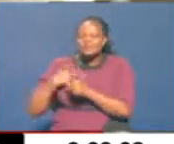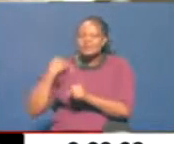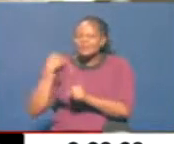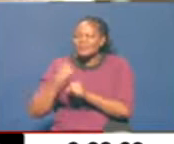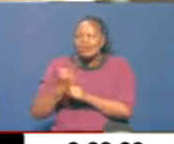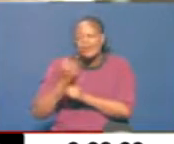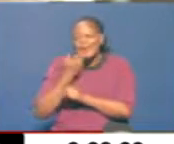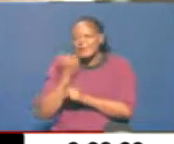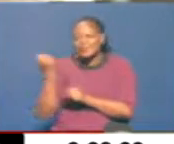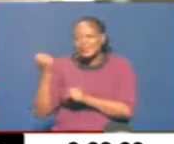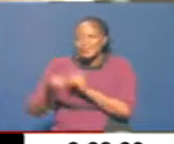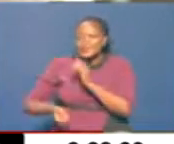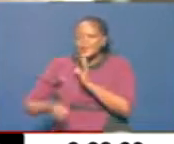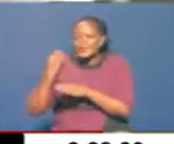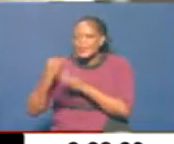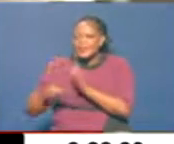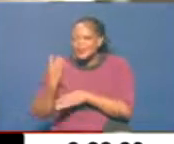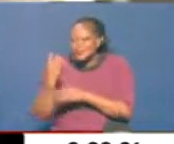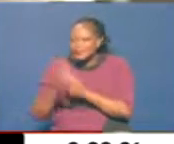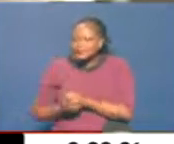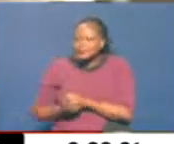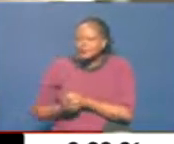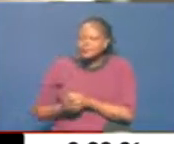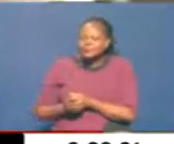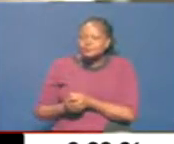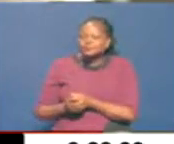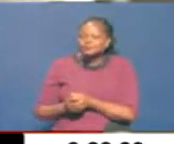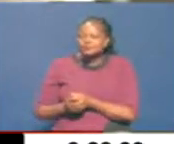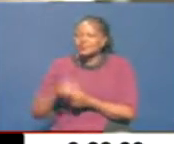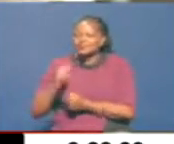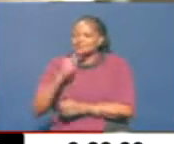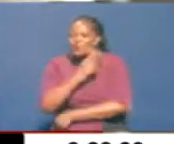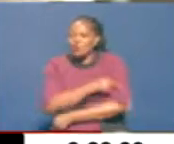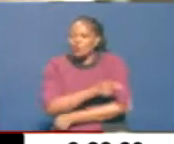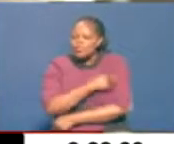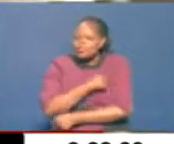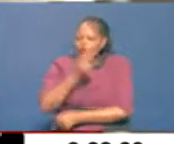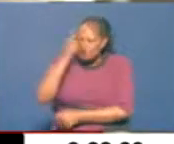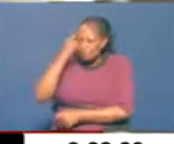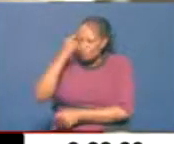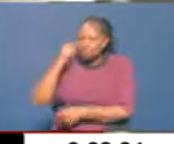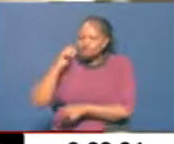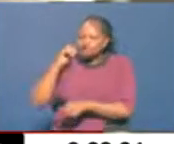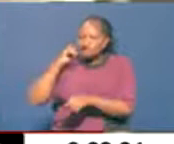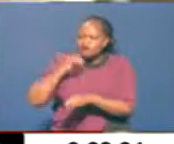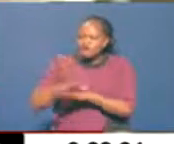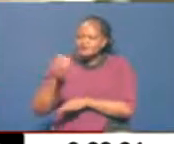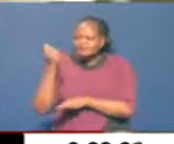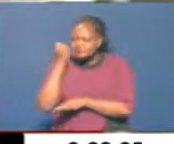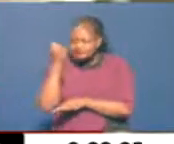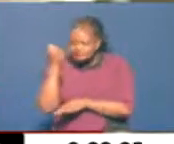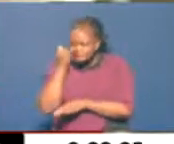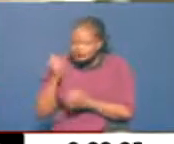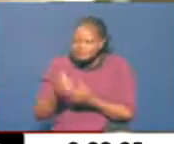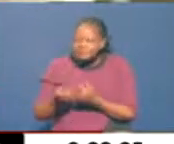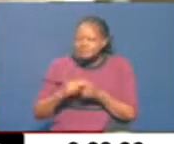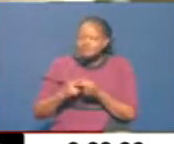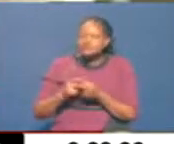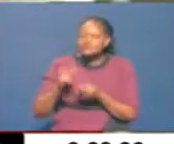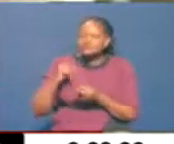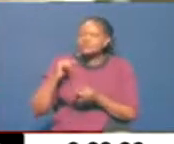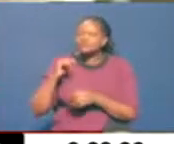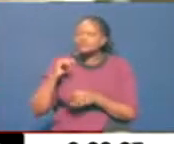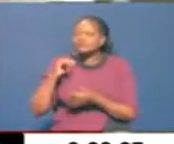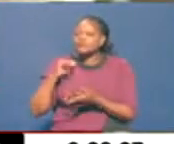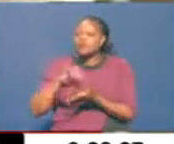up infectious disease units. It made us move faster when it came to interactions and engagements with the experts. I'm sure you've seen all the experts who are